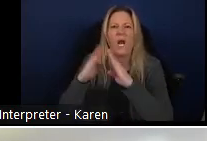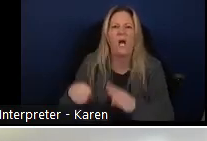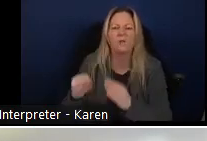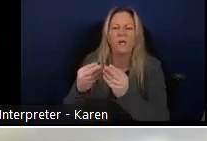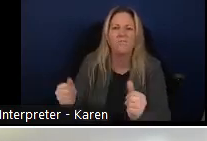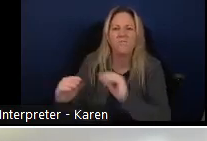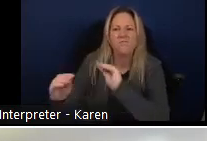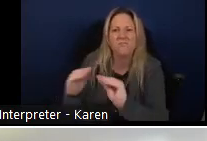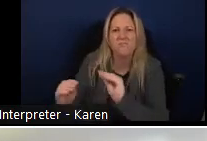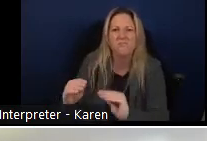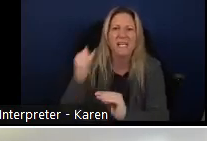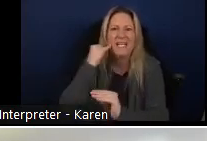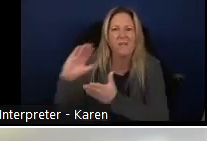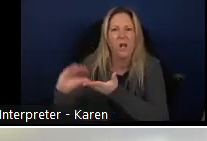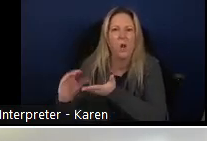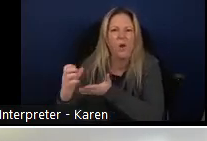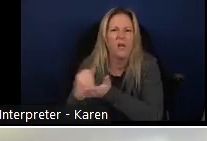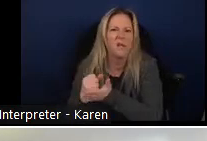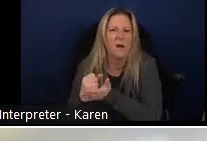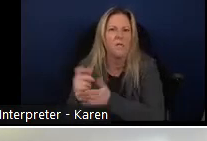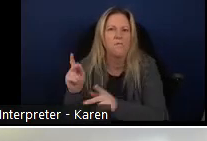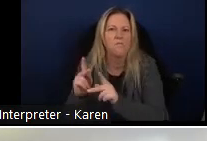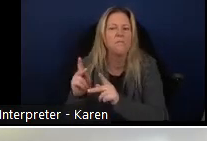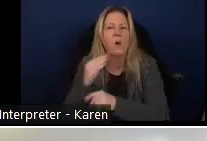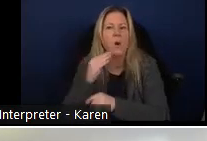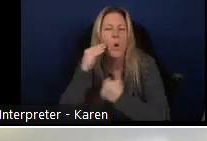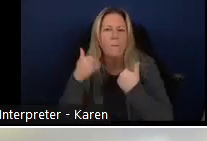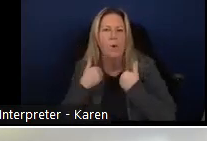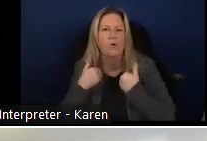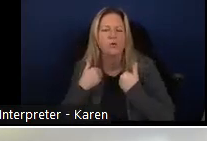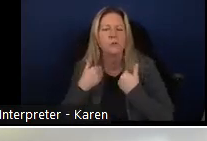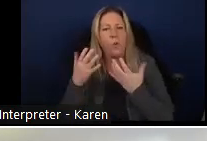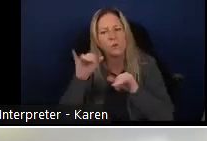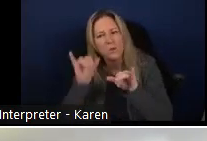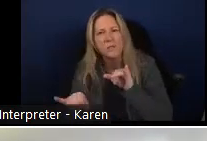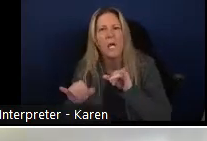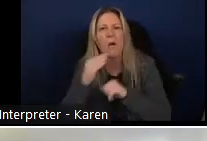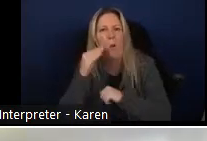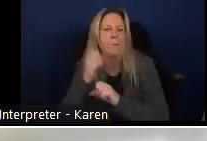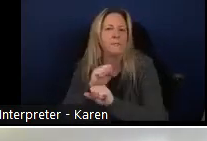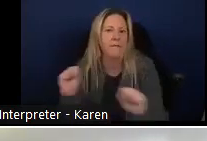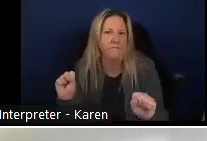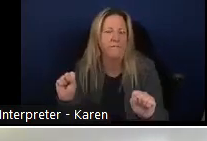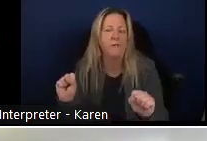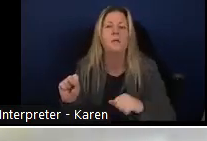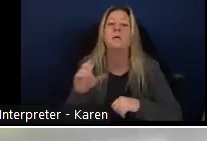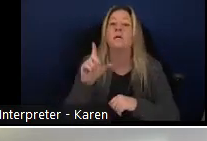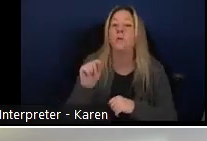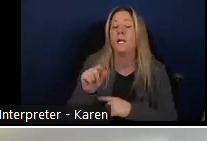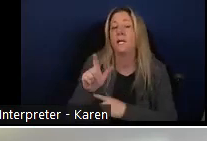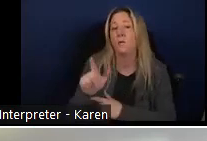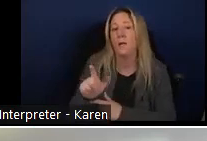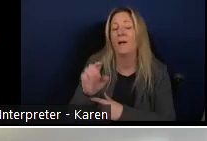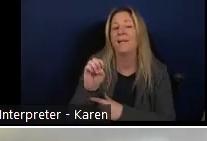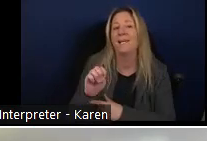for low-income Denver homeowners to remain safely in their homes. In 2021, EHR